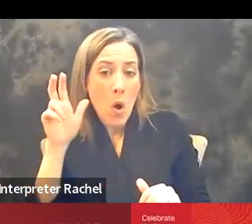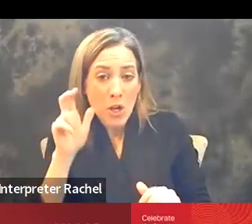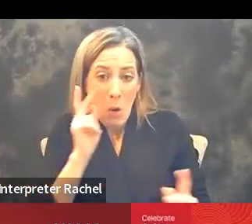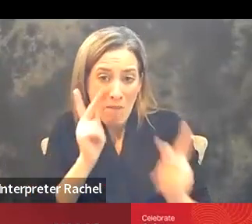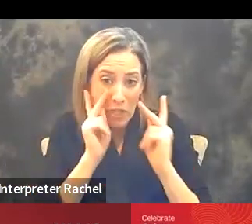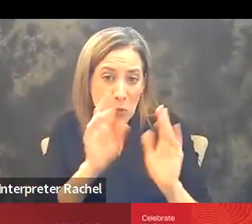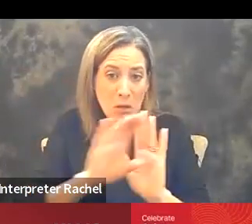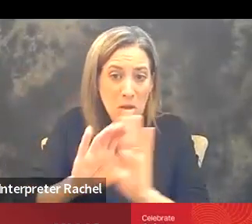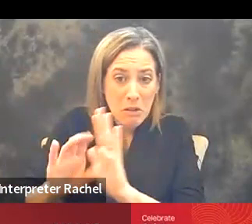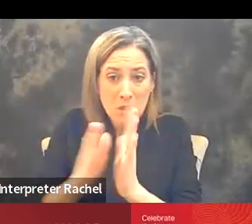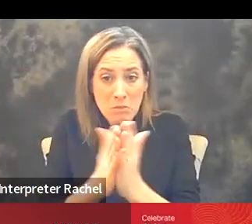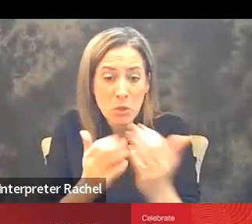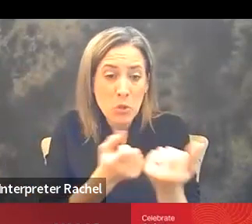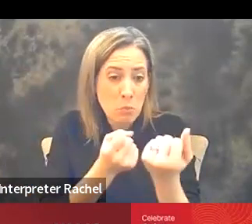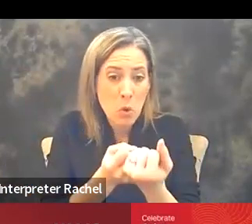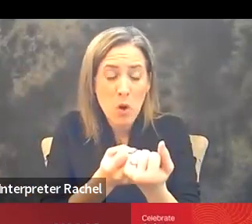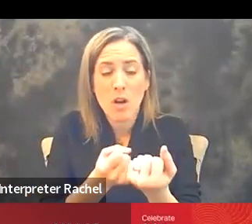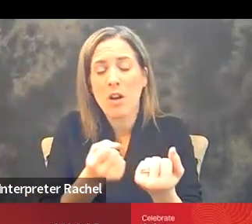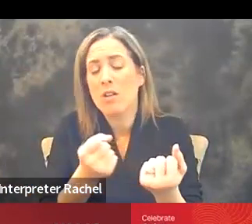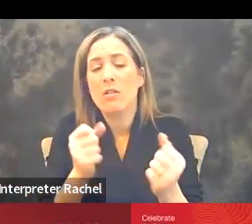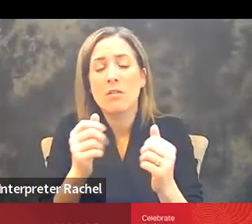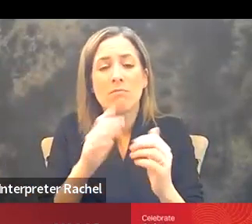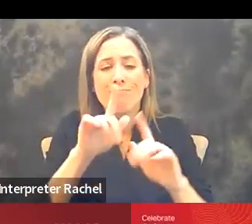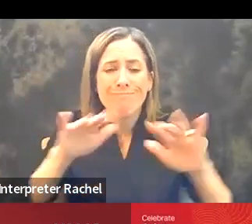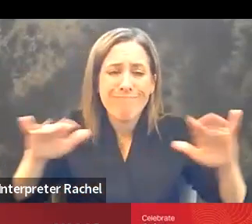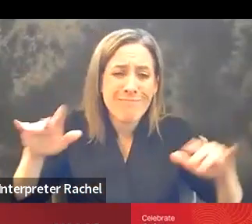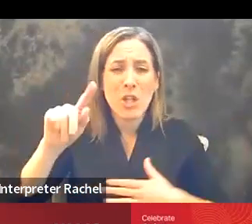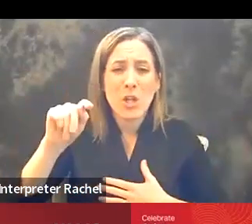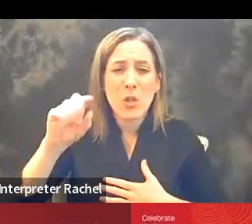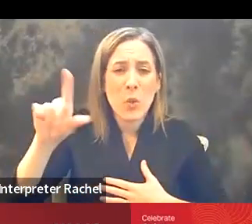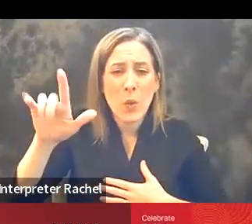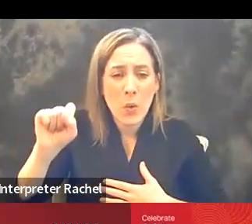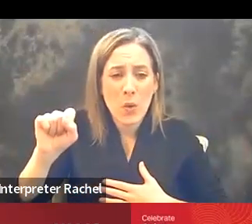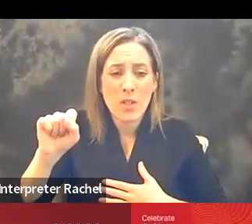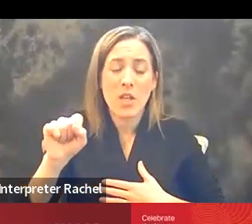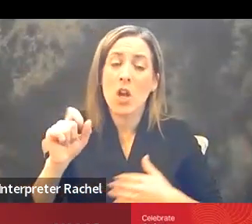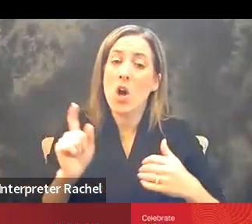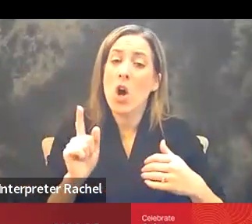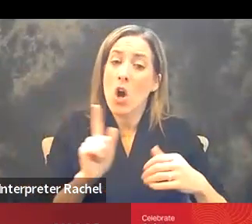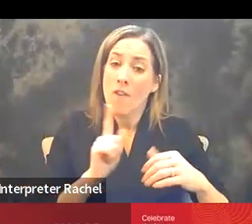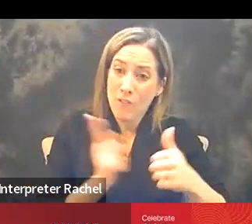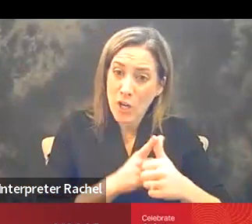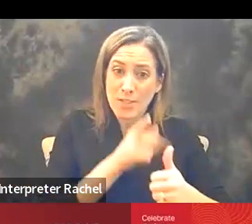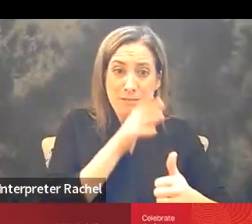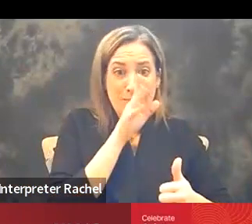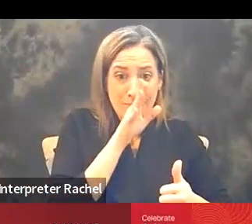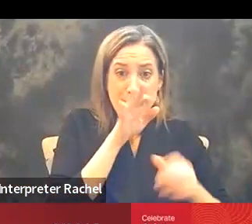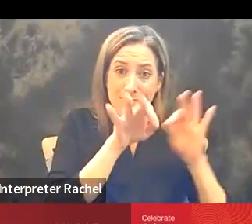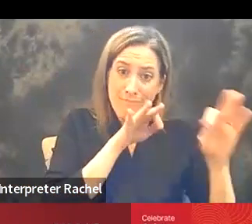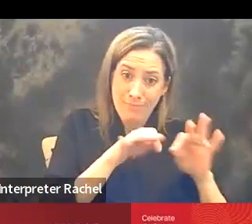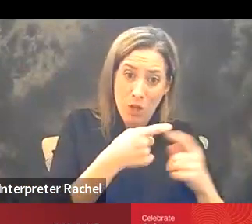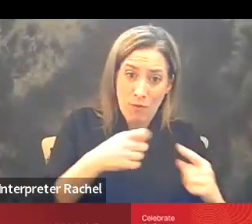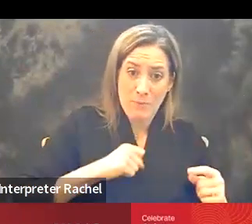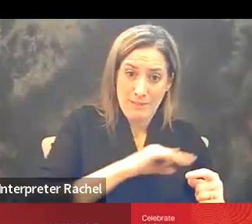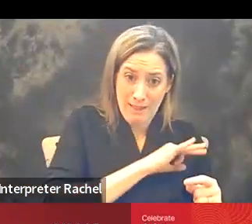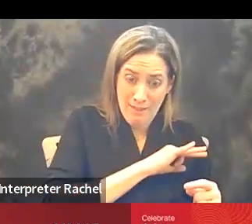teaching tools. Any of that, the written, the audiovisual, they're all tools, right? None of it ever replaces that verbal communication that comes from staff.